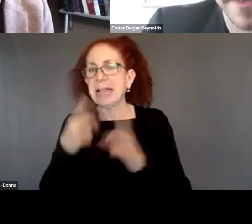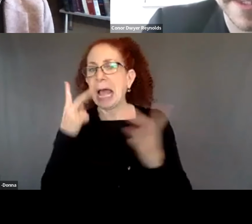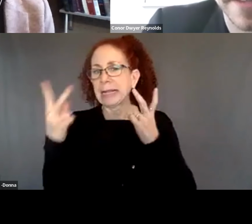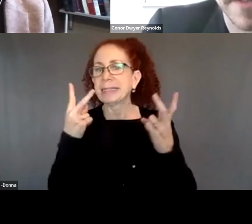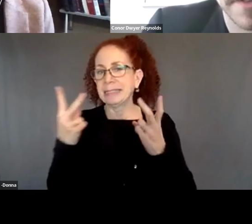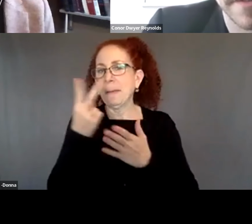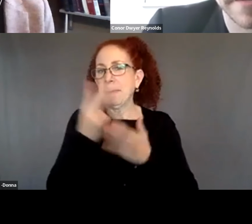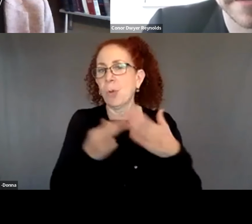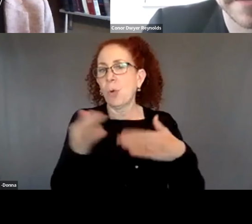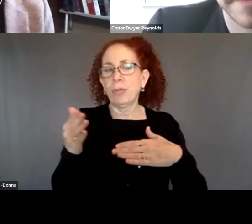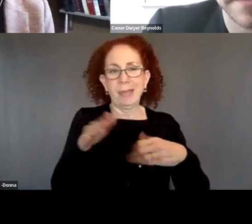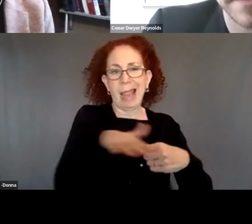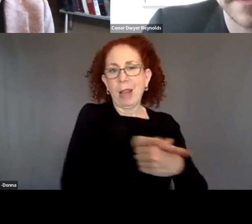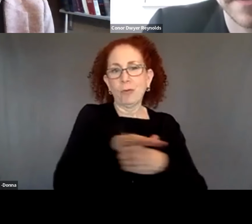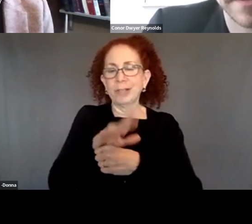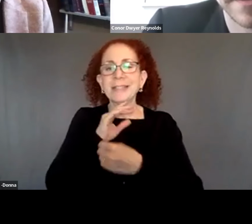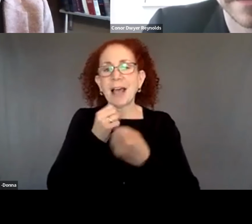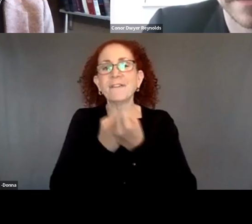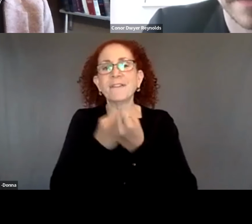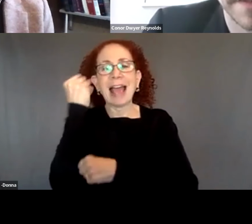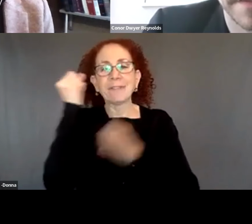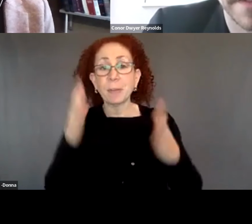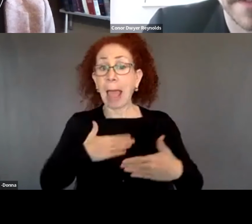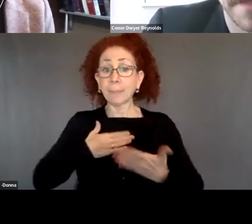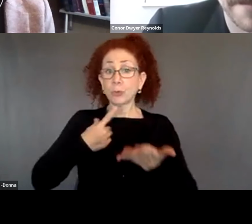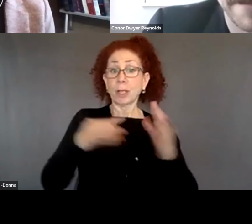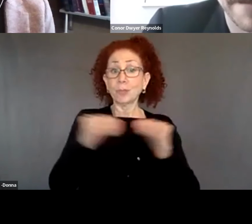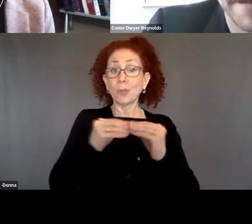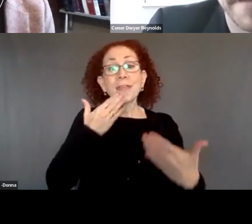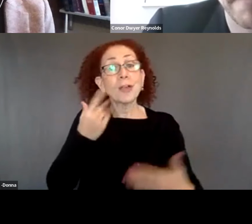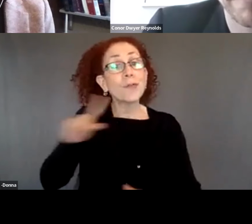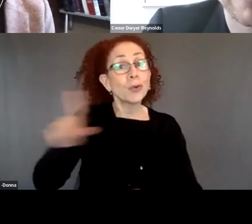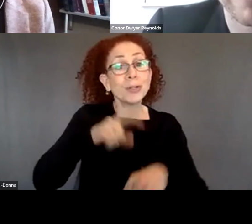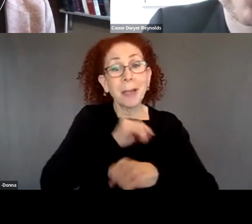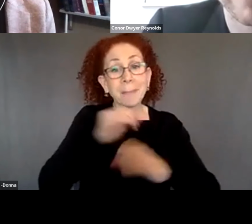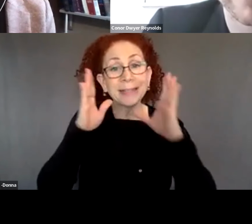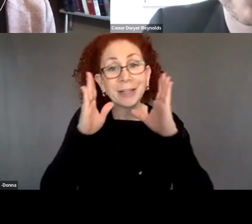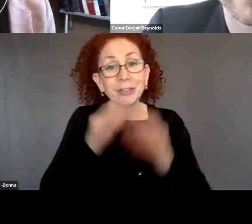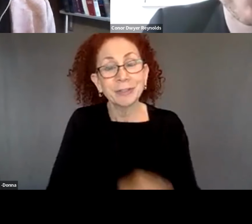of advocacy. So happy to discuss more, and thank you all for your time and attention.